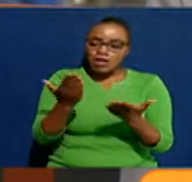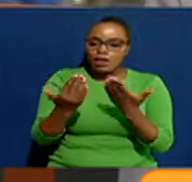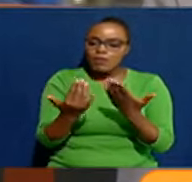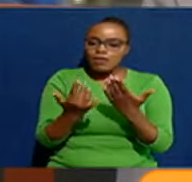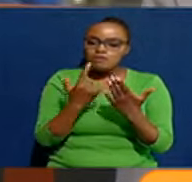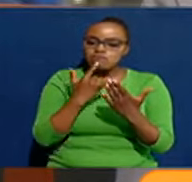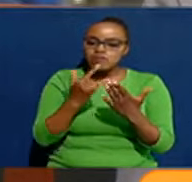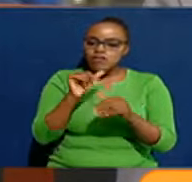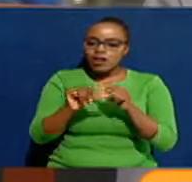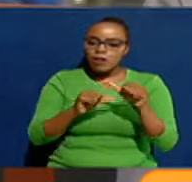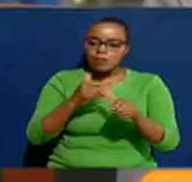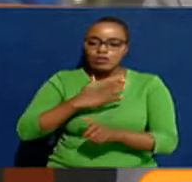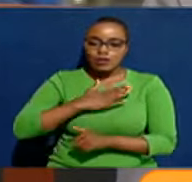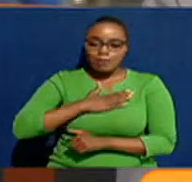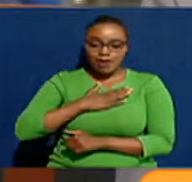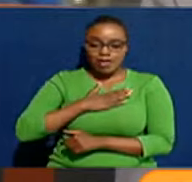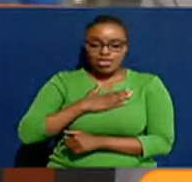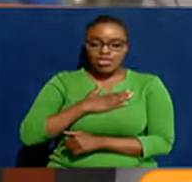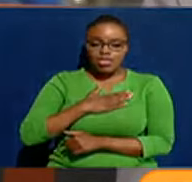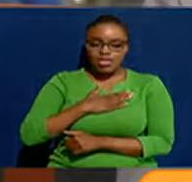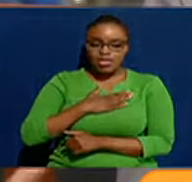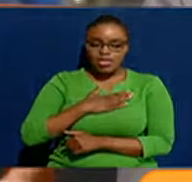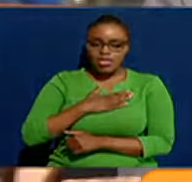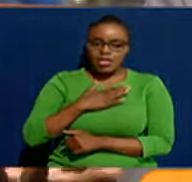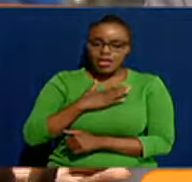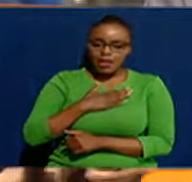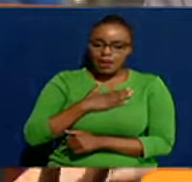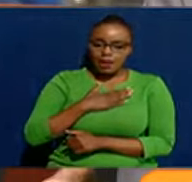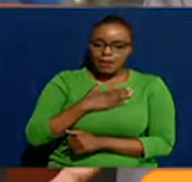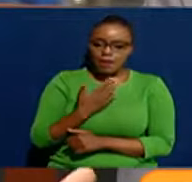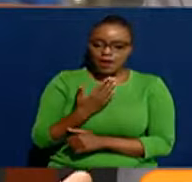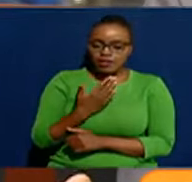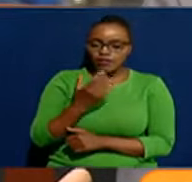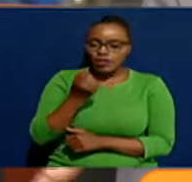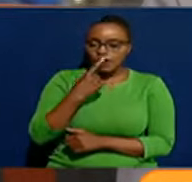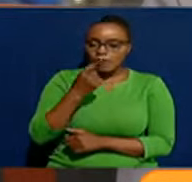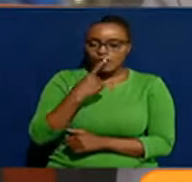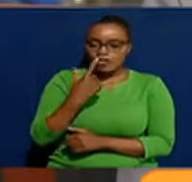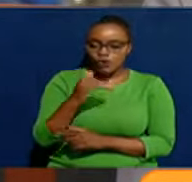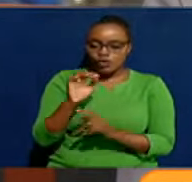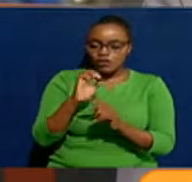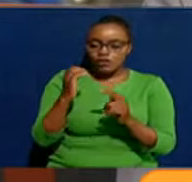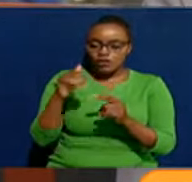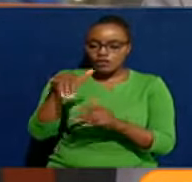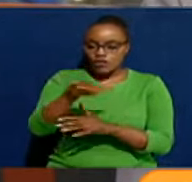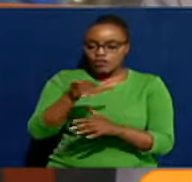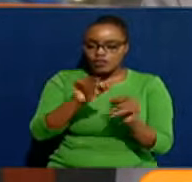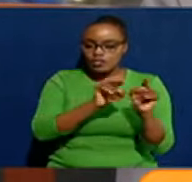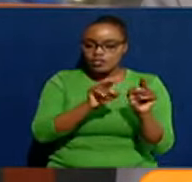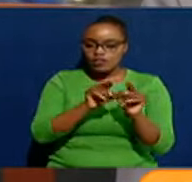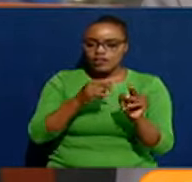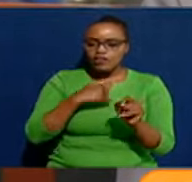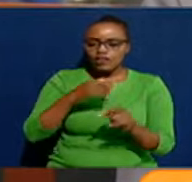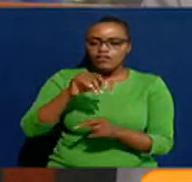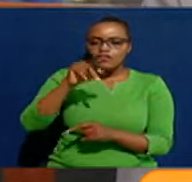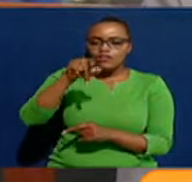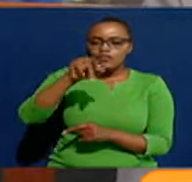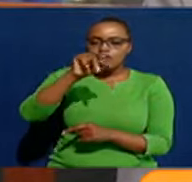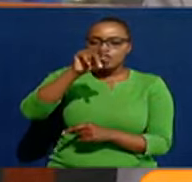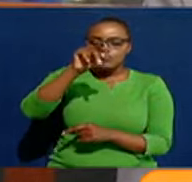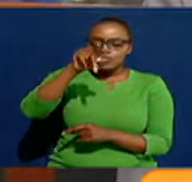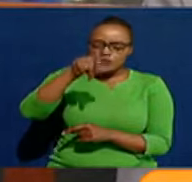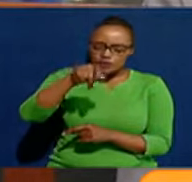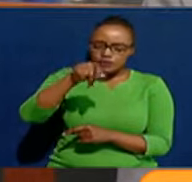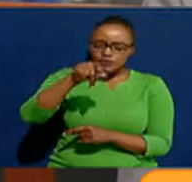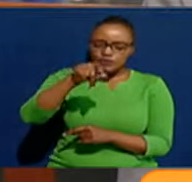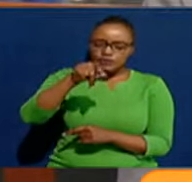a little bit about my, you know, my expertise in this medical field. My postdoc was with Pfizer in Sandwich, UK,